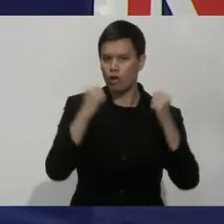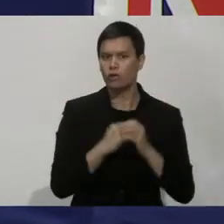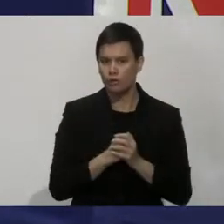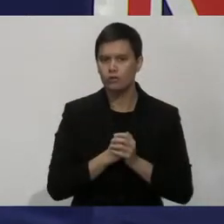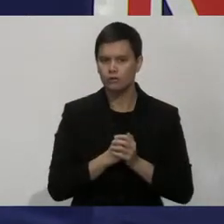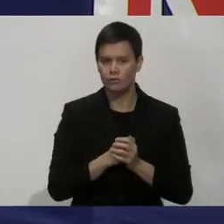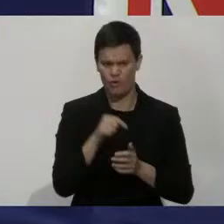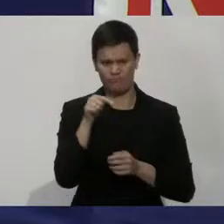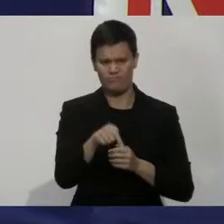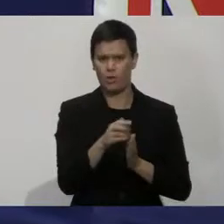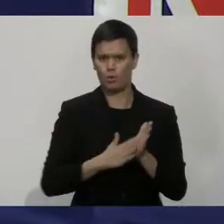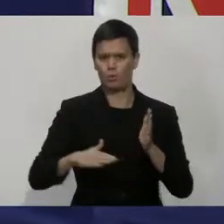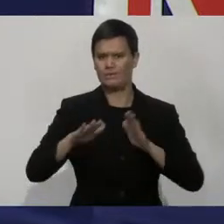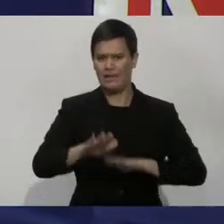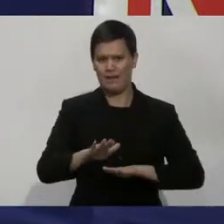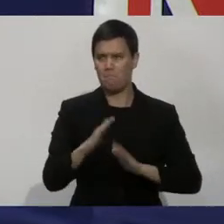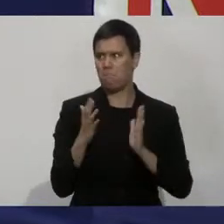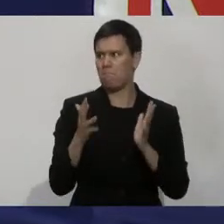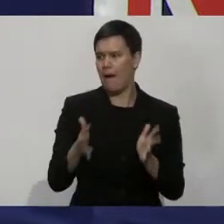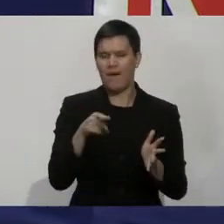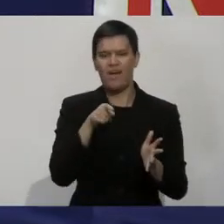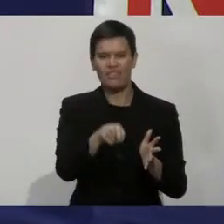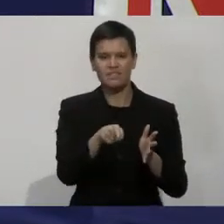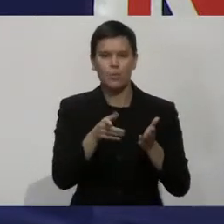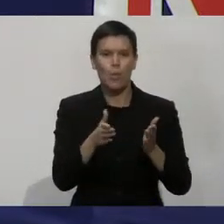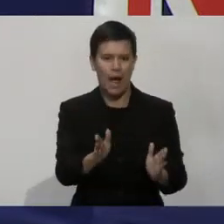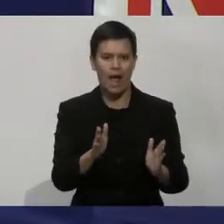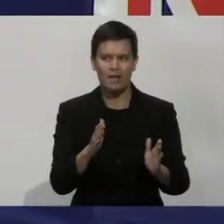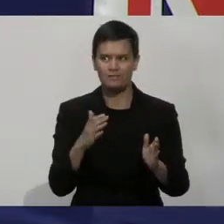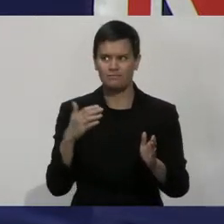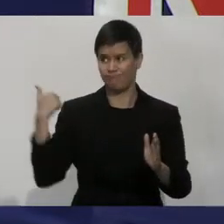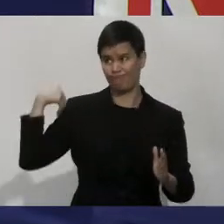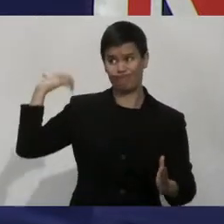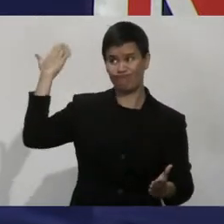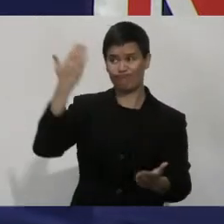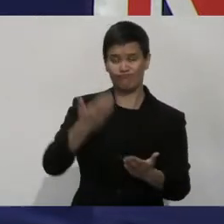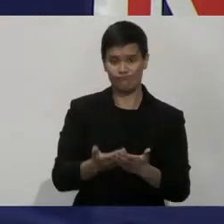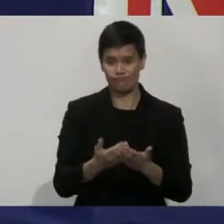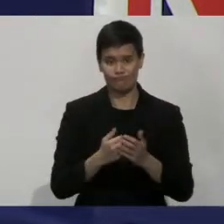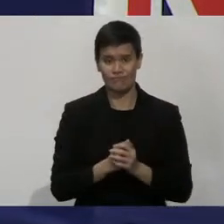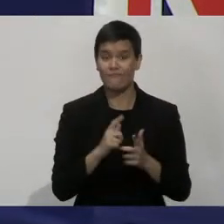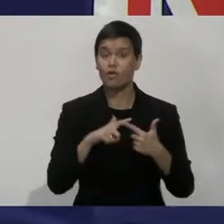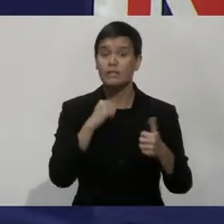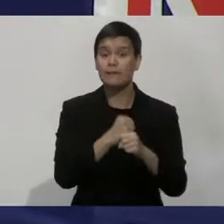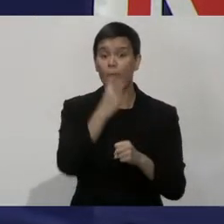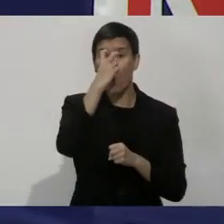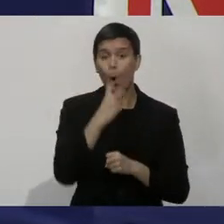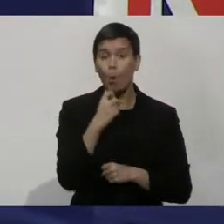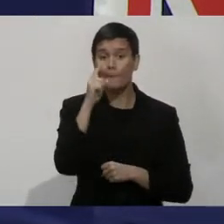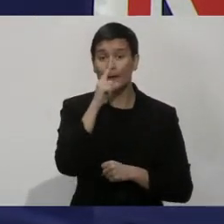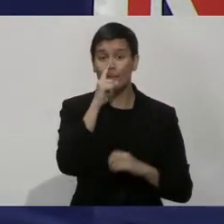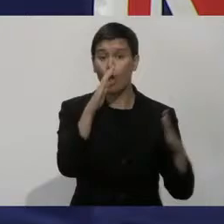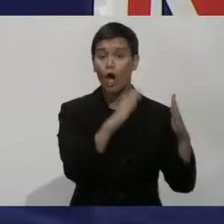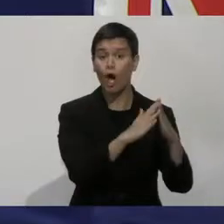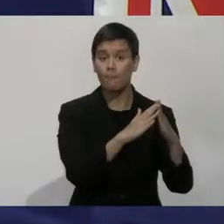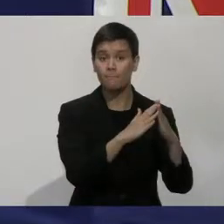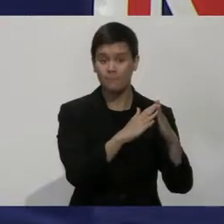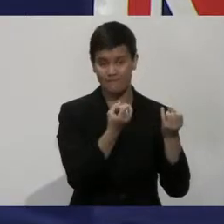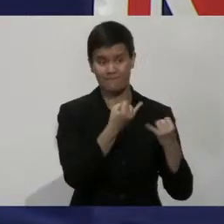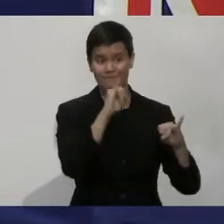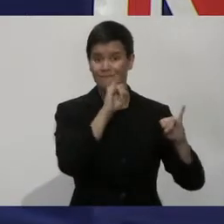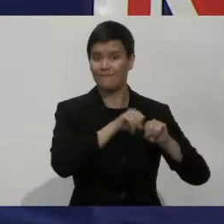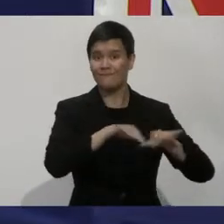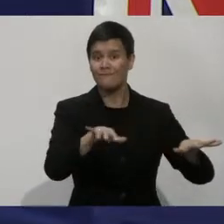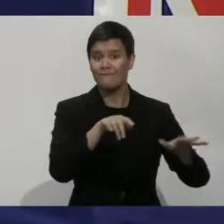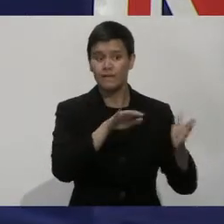in this country right from the start. And I would point to the work we've done in aged residential care has been fundamental to us being able to continue to strengthen our